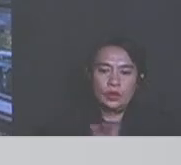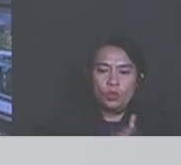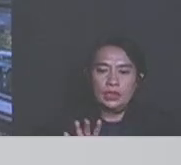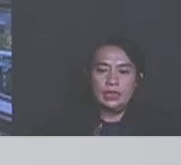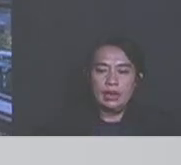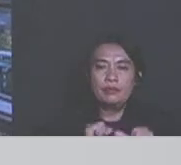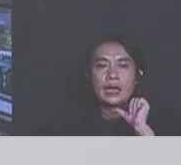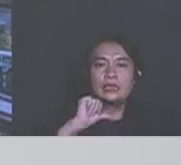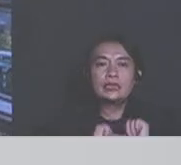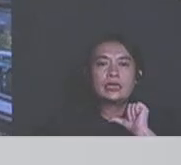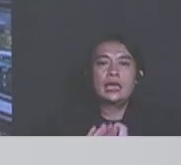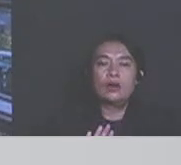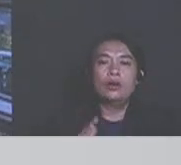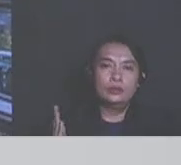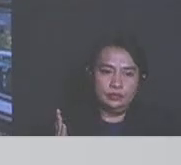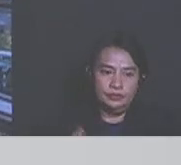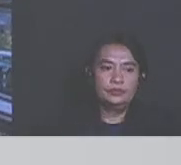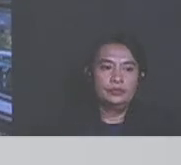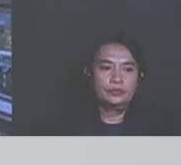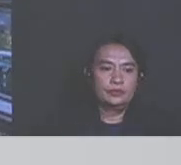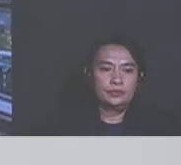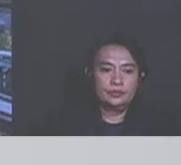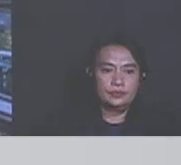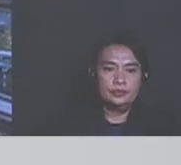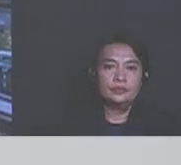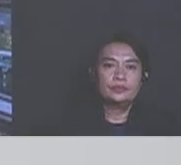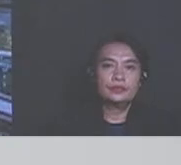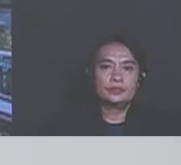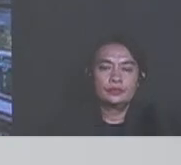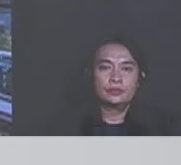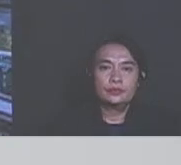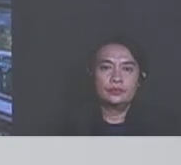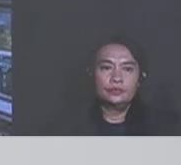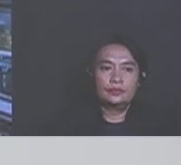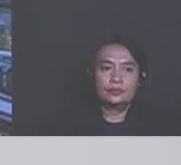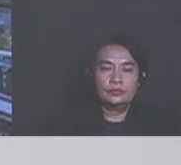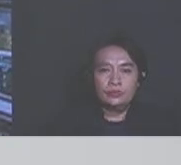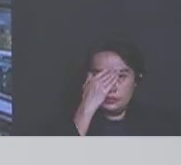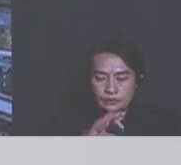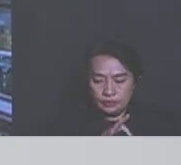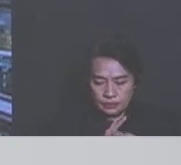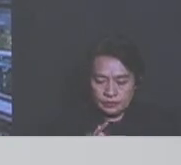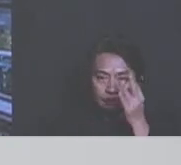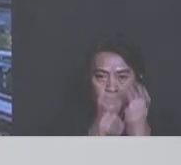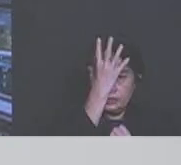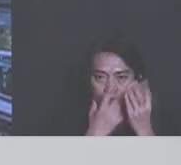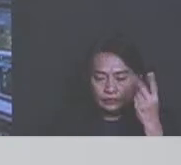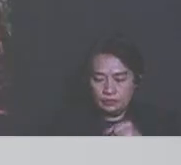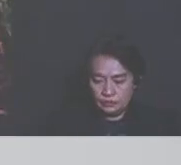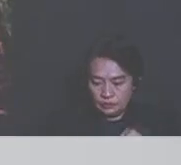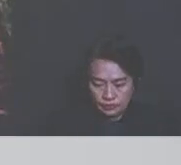anchor to kind of connect the two ends of the High Line. And then Hudson Yards, which is quite a large development behind